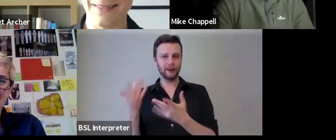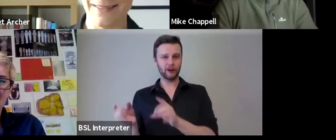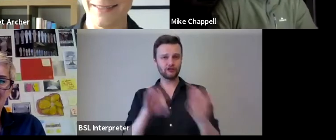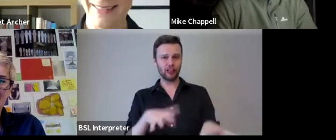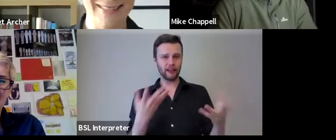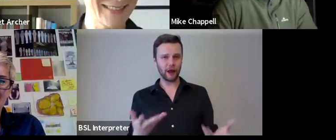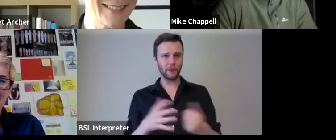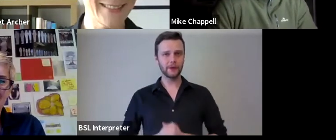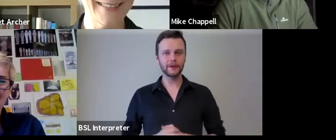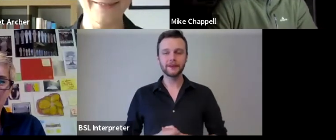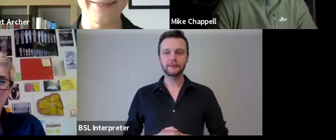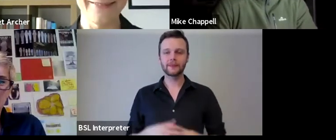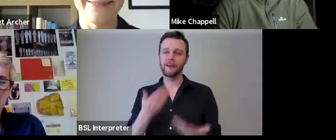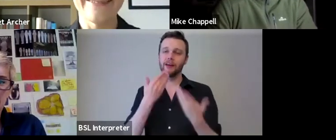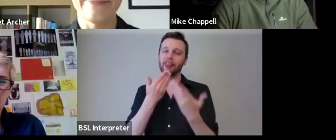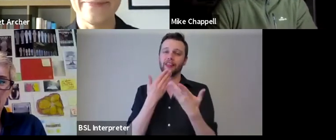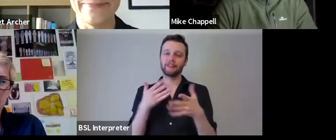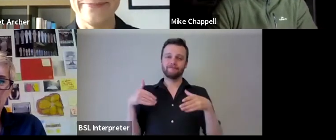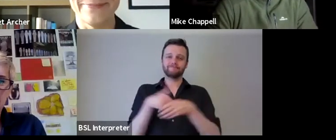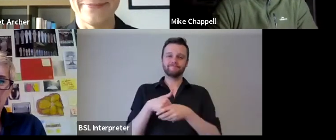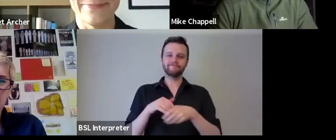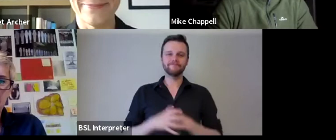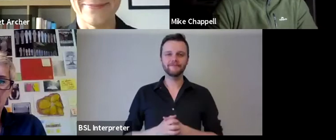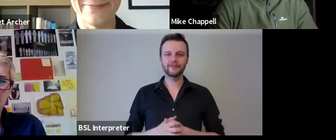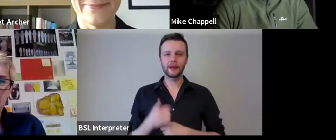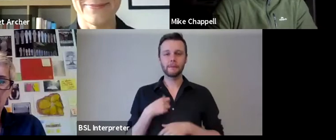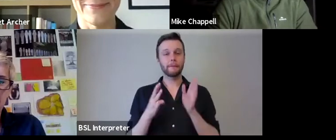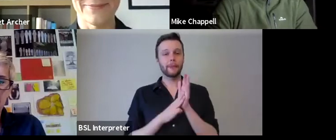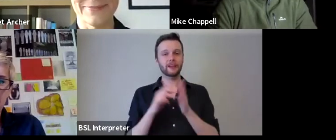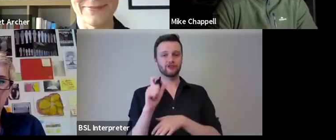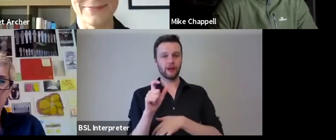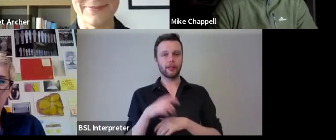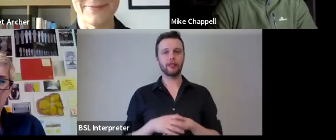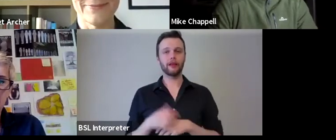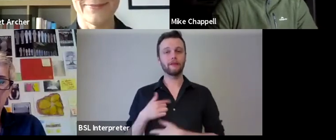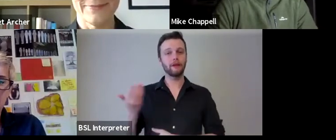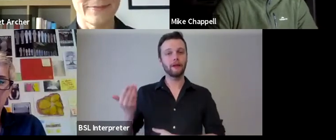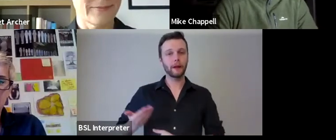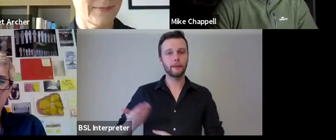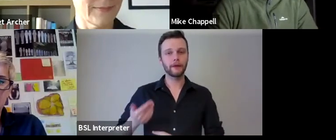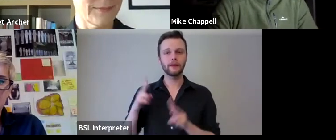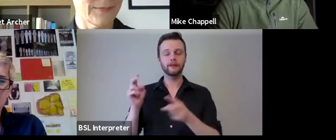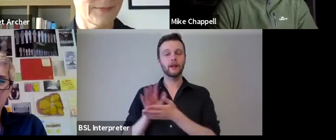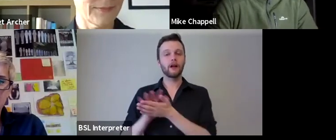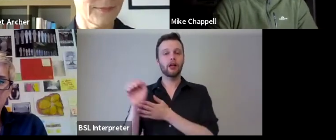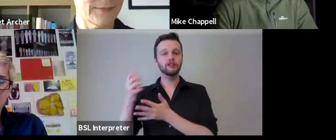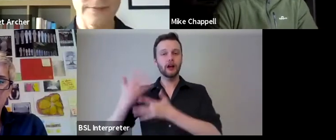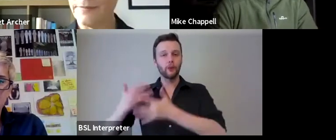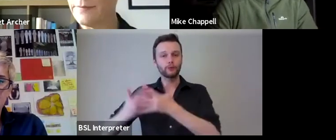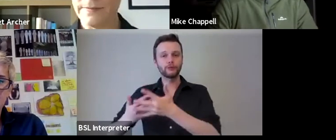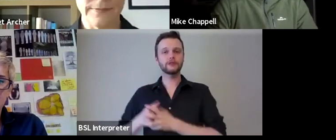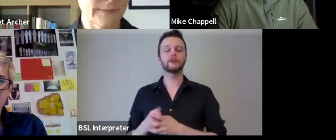Yes, that's right. Thanks so much for having me. I'm Mike Chappell. I have a company called Culture Counts, which evaluates